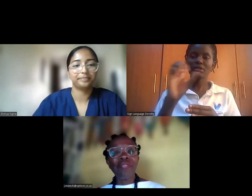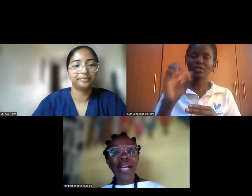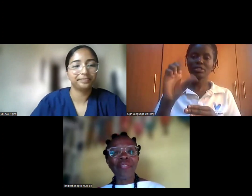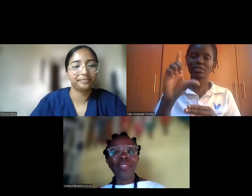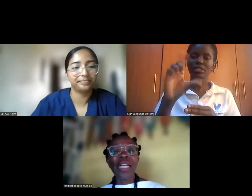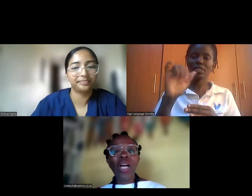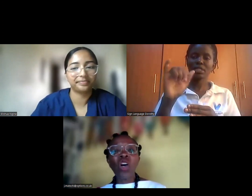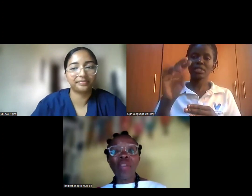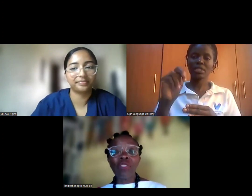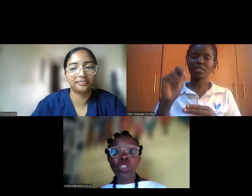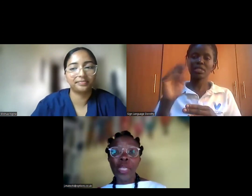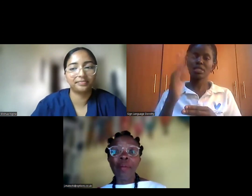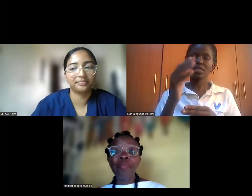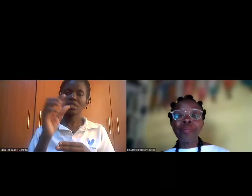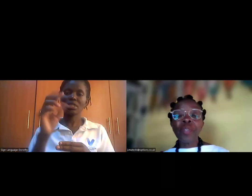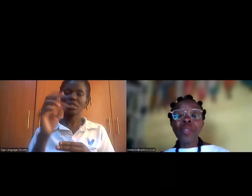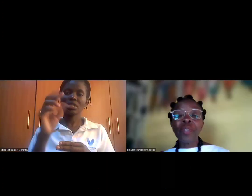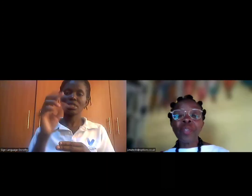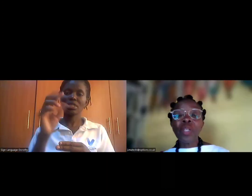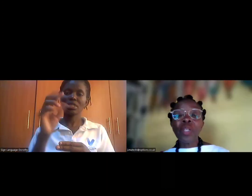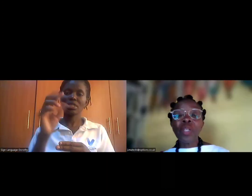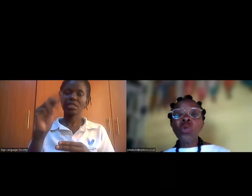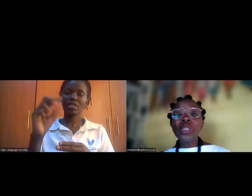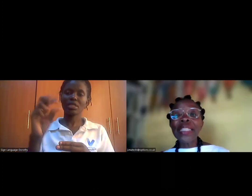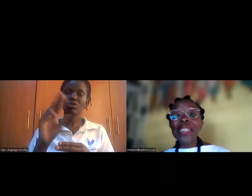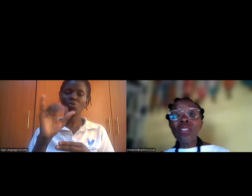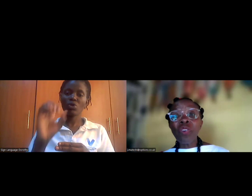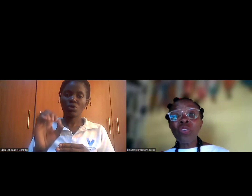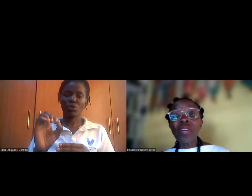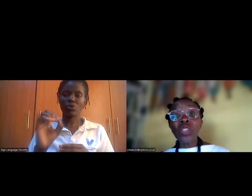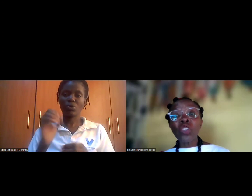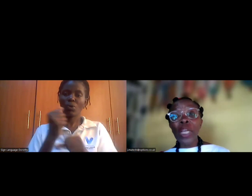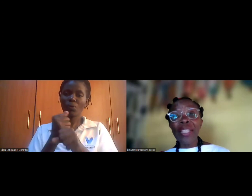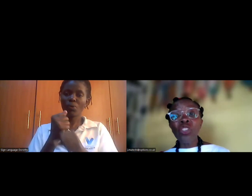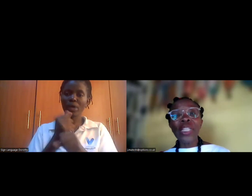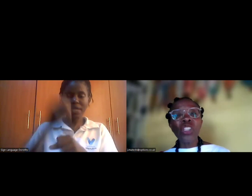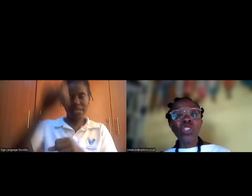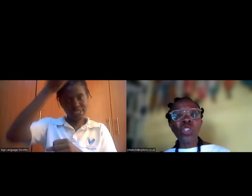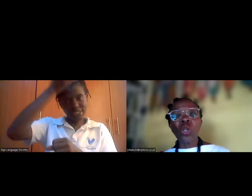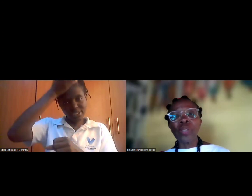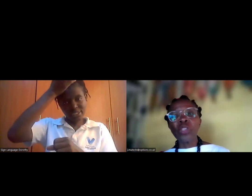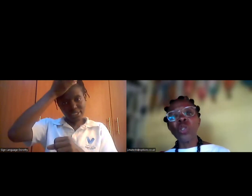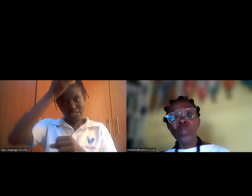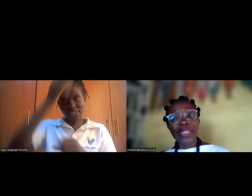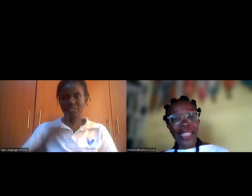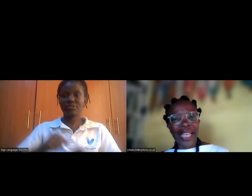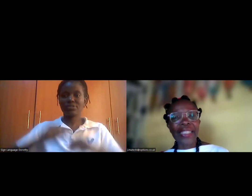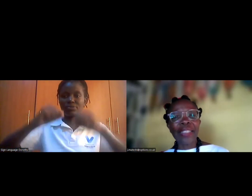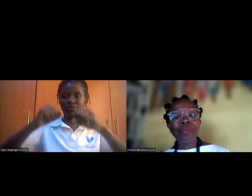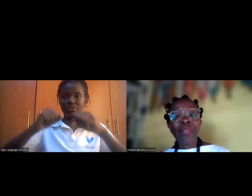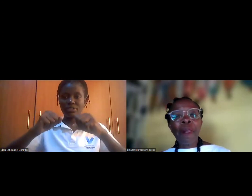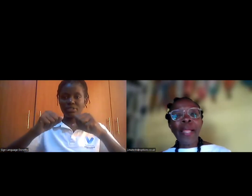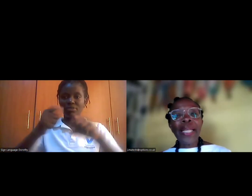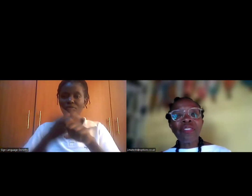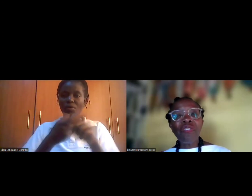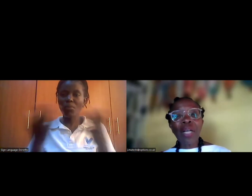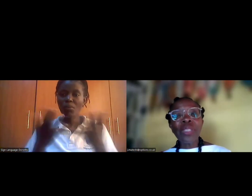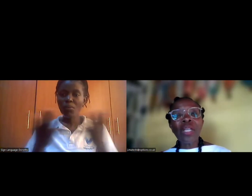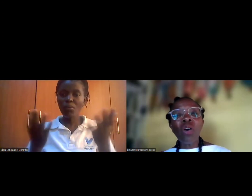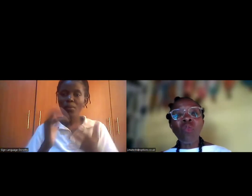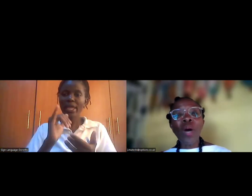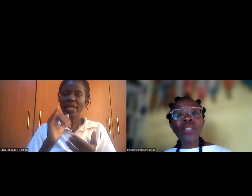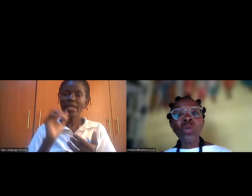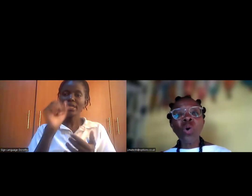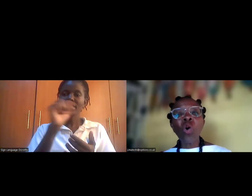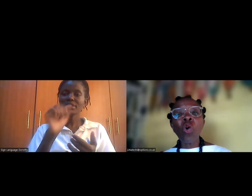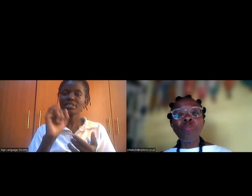and a survivor of FGM, who stands at the forefront of change in Isiolo. Isiolo is in Kenya. And as the founder